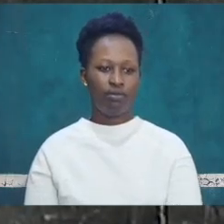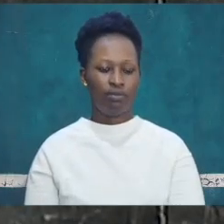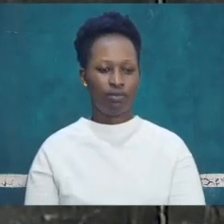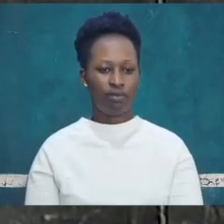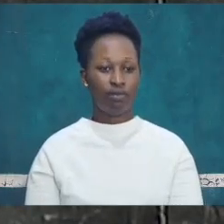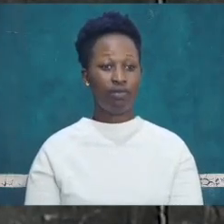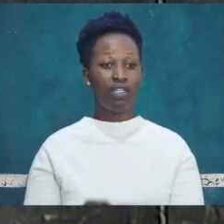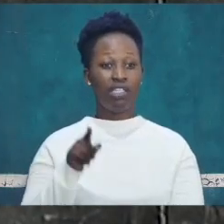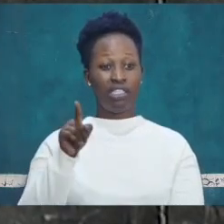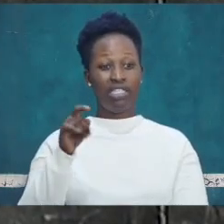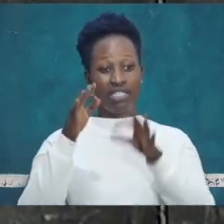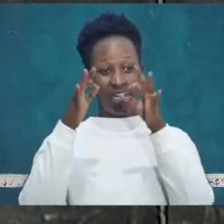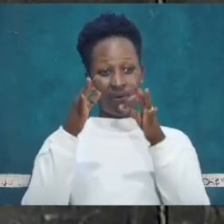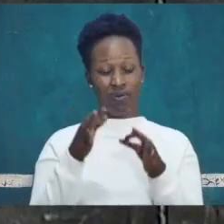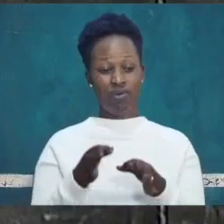that